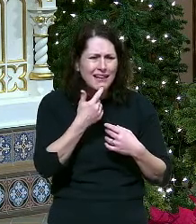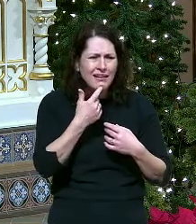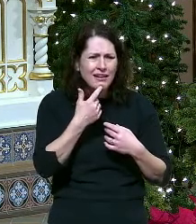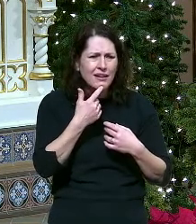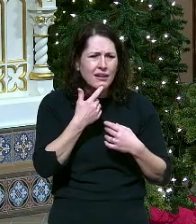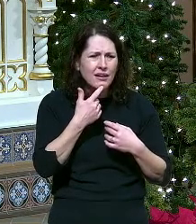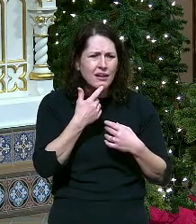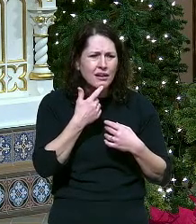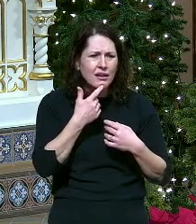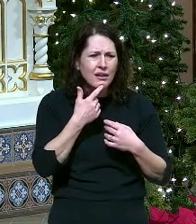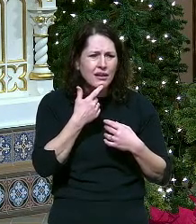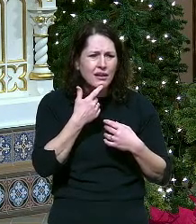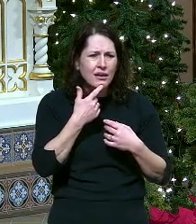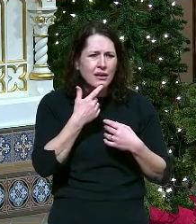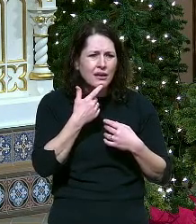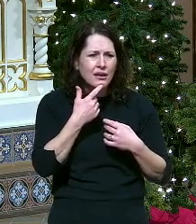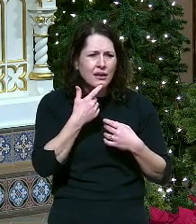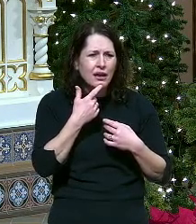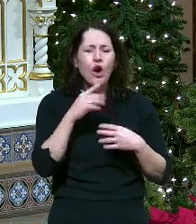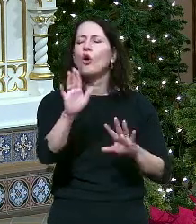Okay.